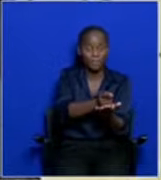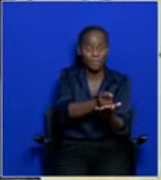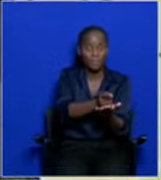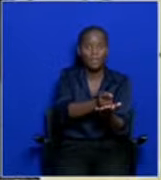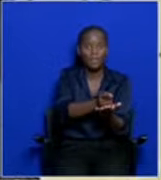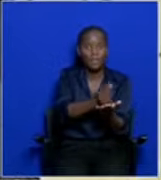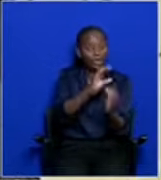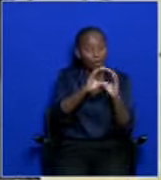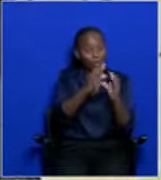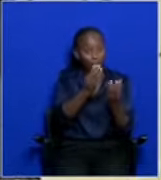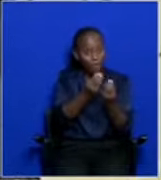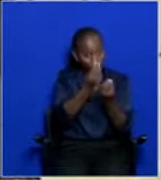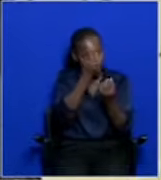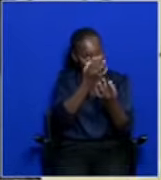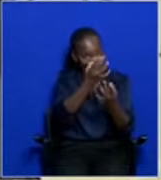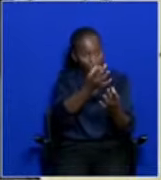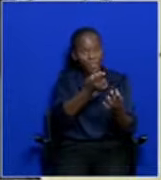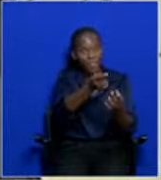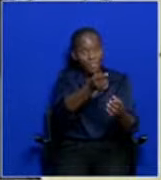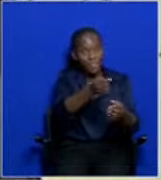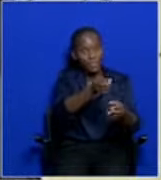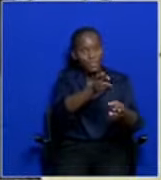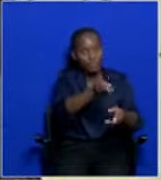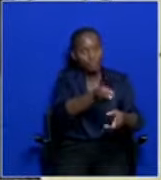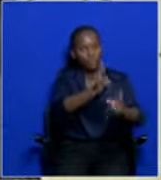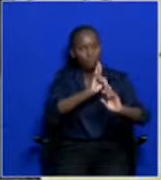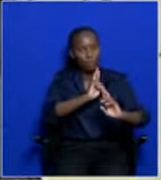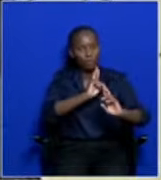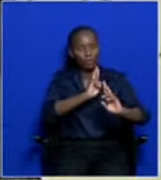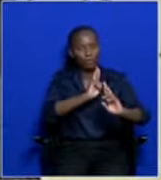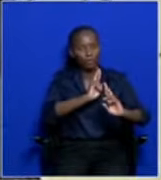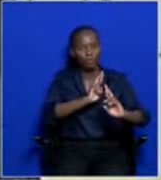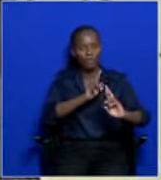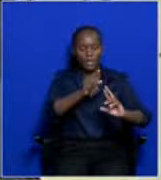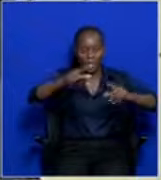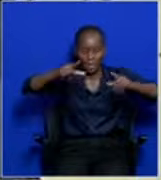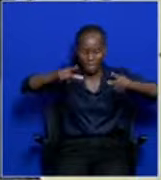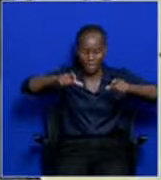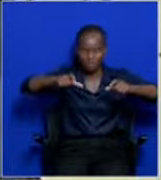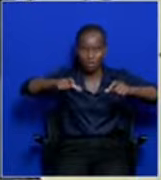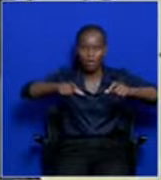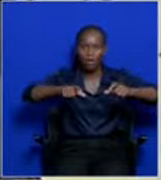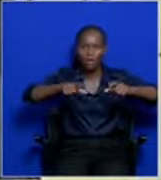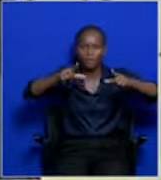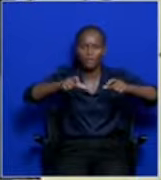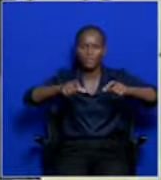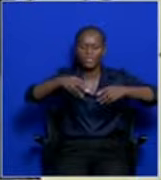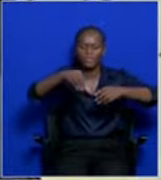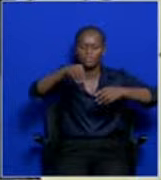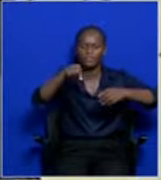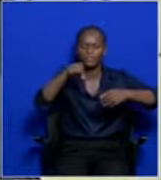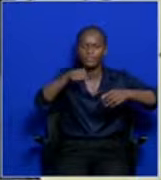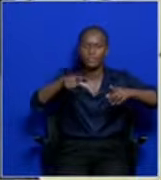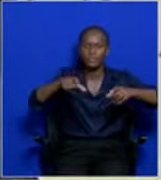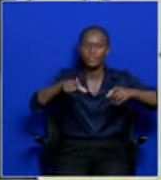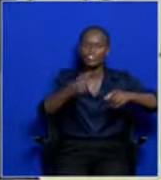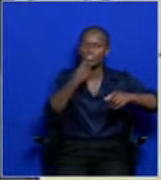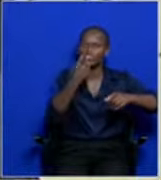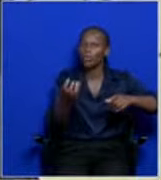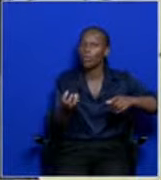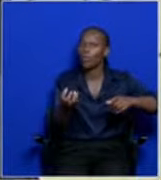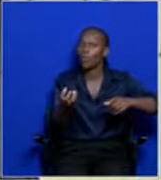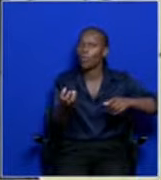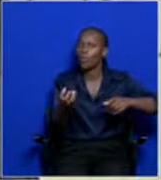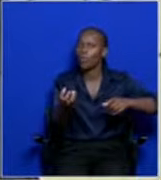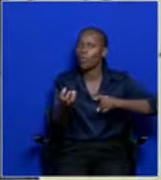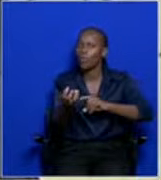He himself sent me also the stone that I recovered. I do not remember at which stage